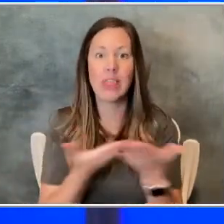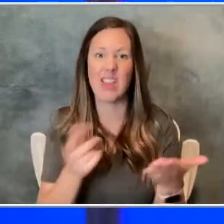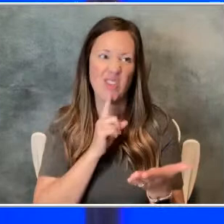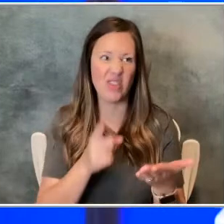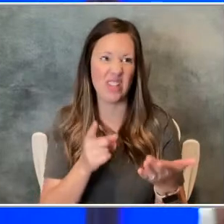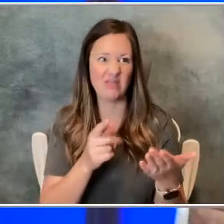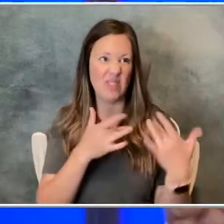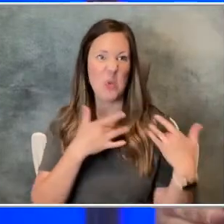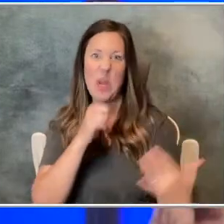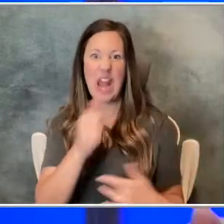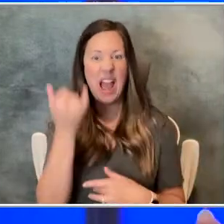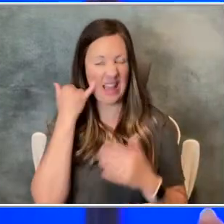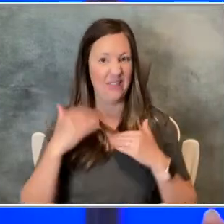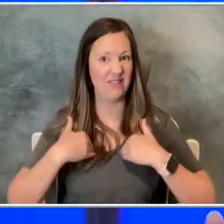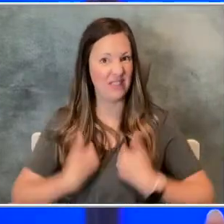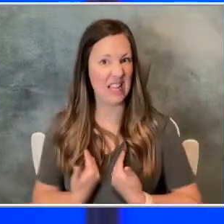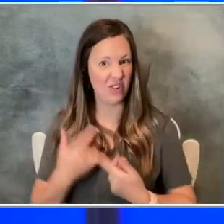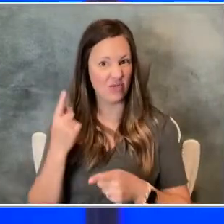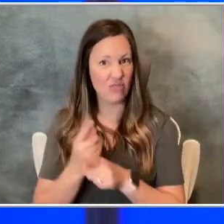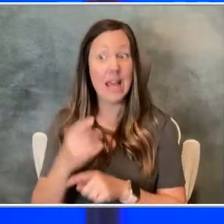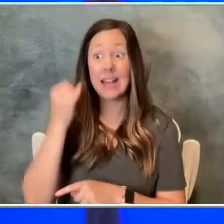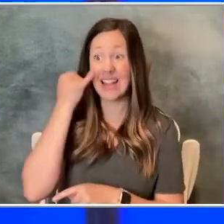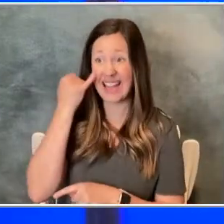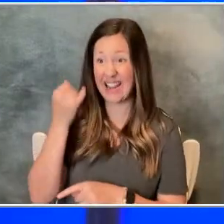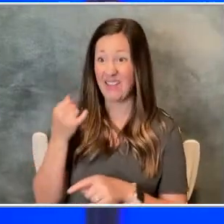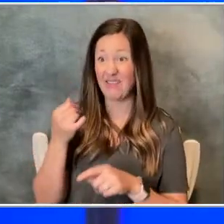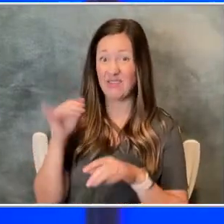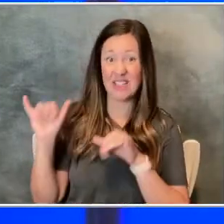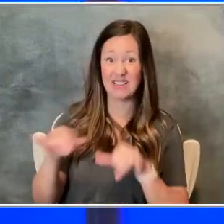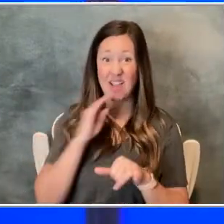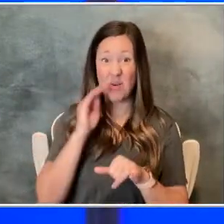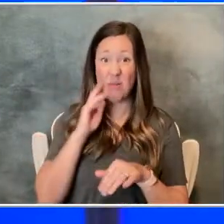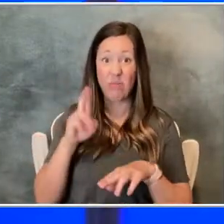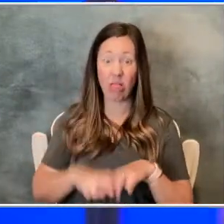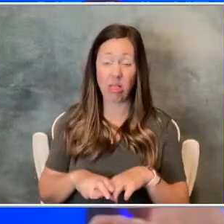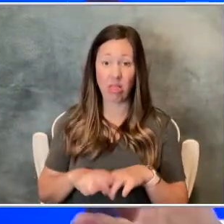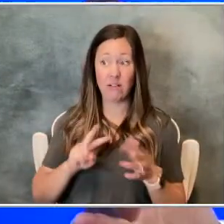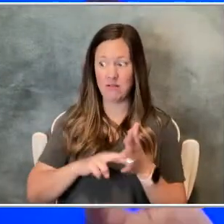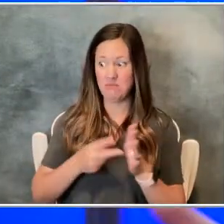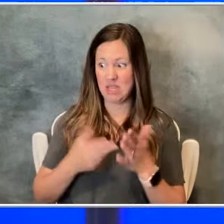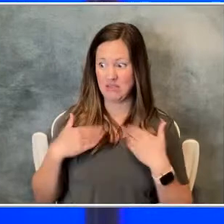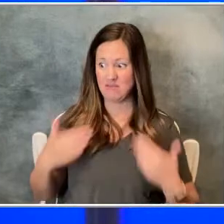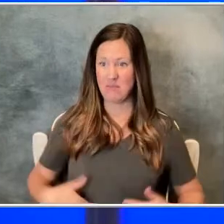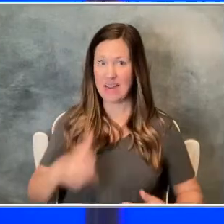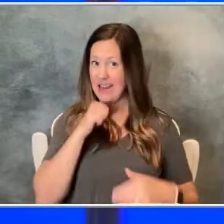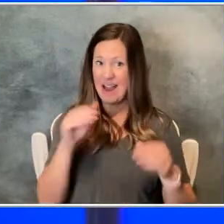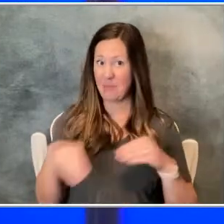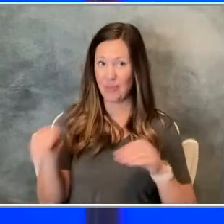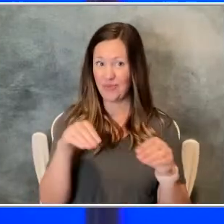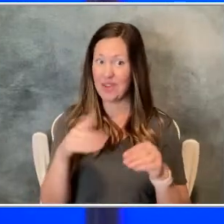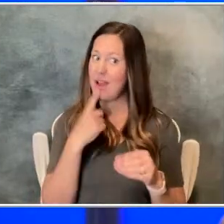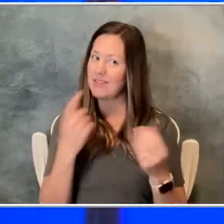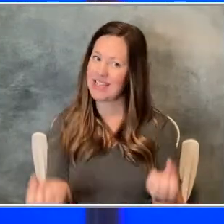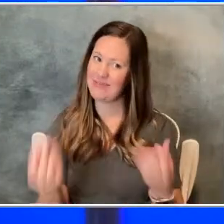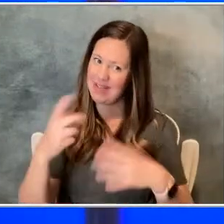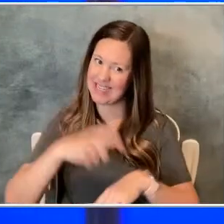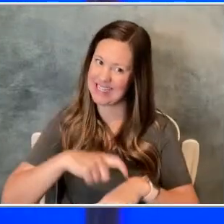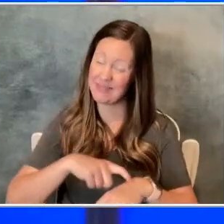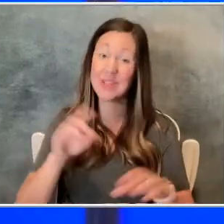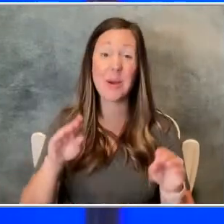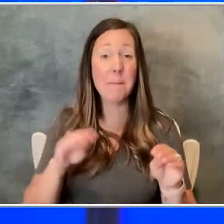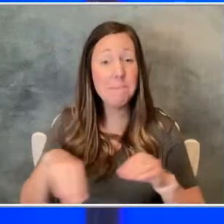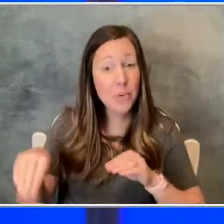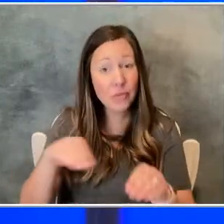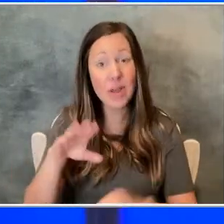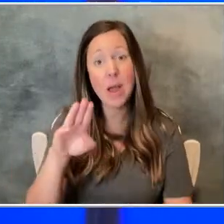we get out and do all of those things, the less our body is moving. And as I've said on these shows many times before, movement is medicine,